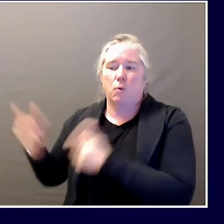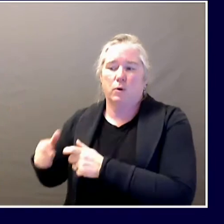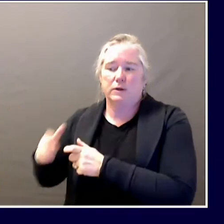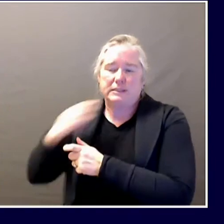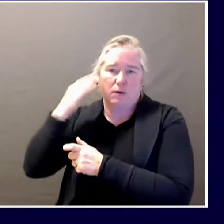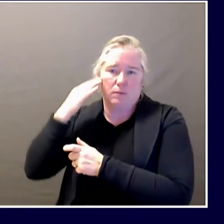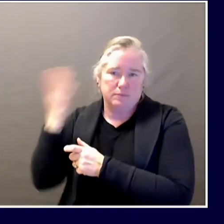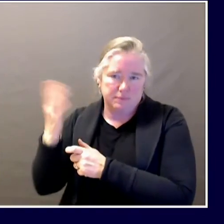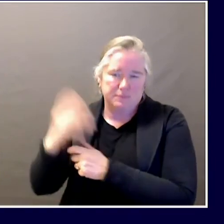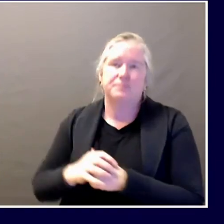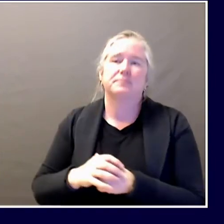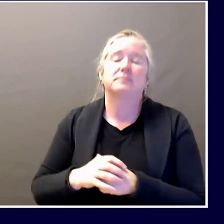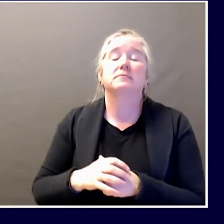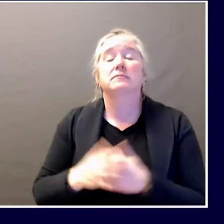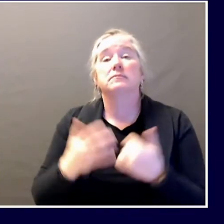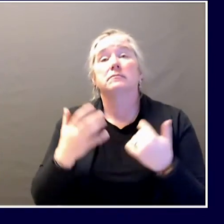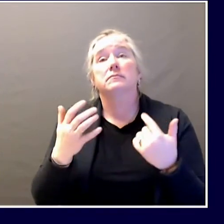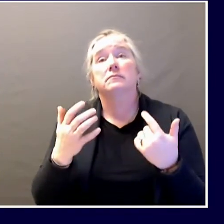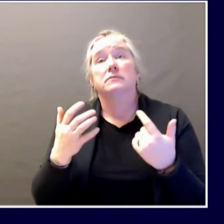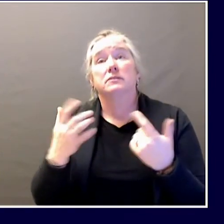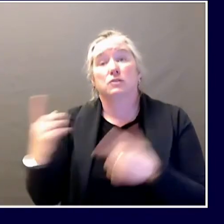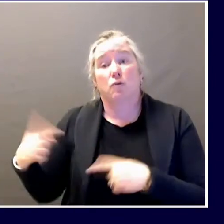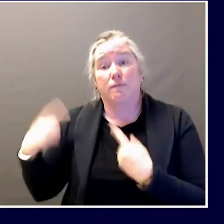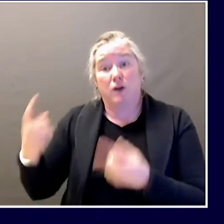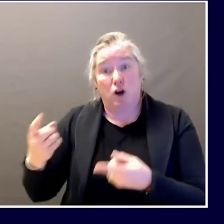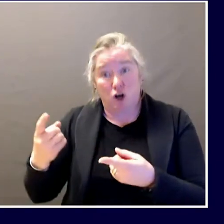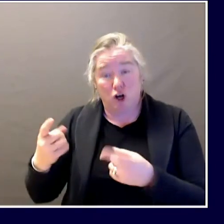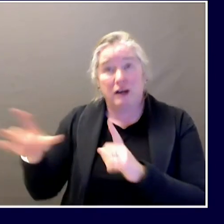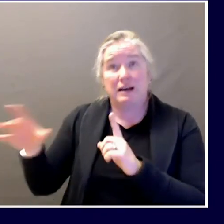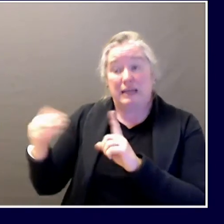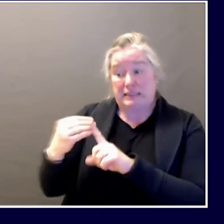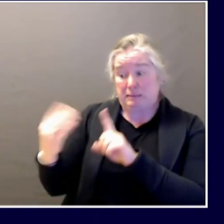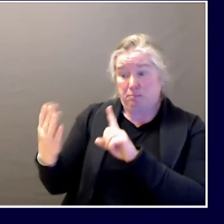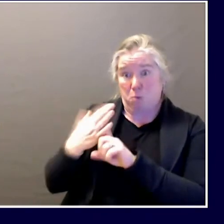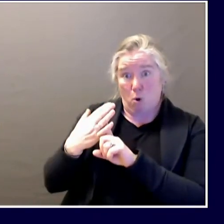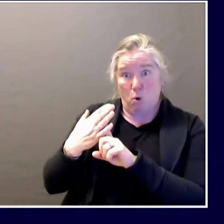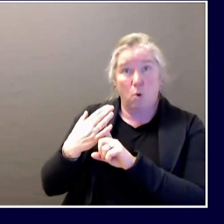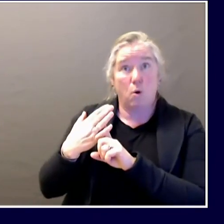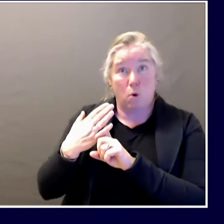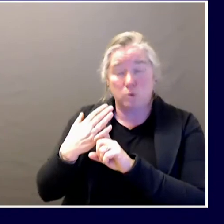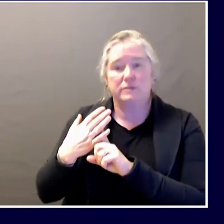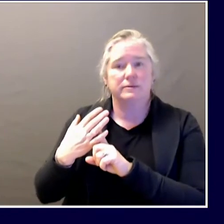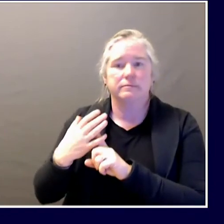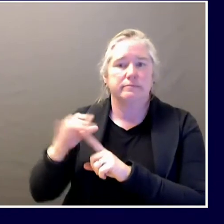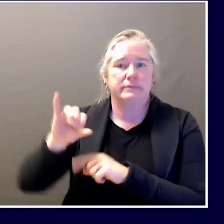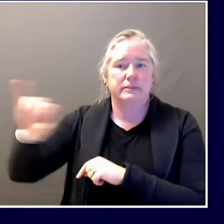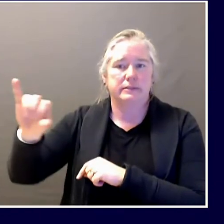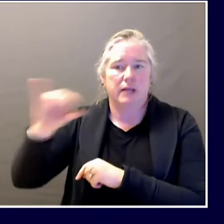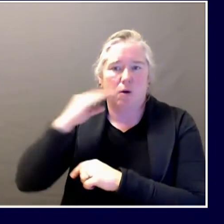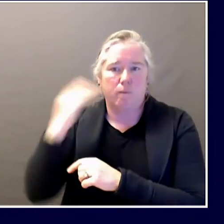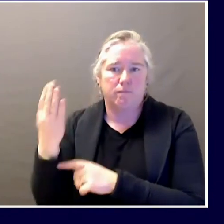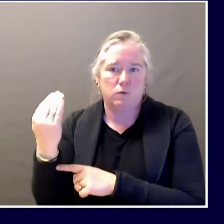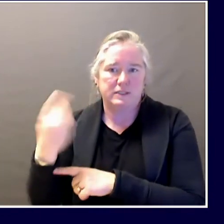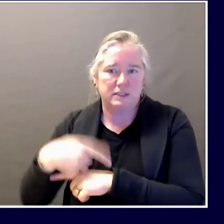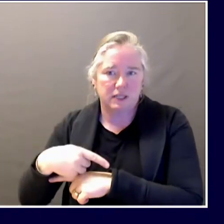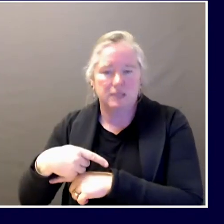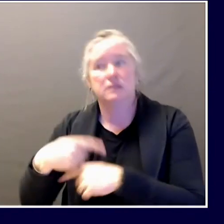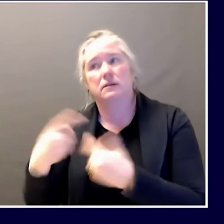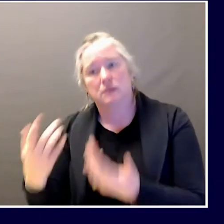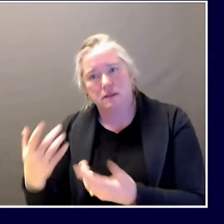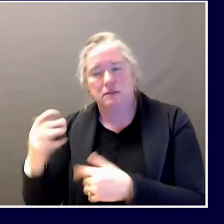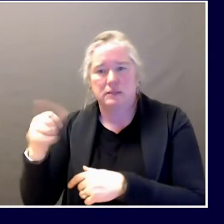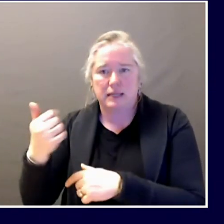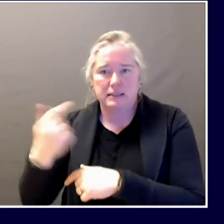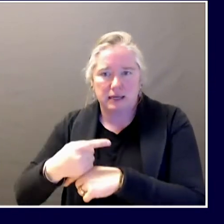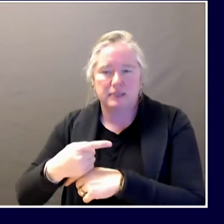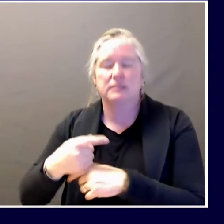challenge, but we're hoping that, as you say, as we get into warmer weather with more widespread vaccination among those staff, we might be